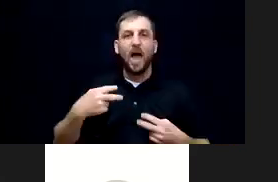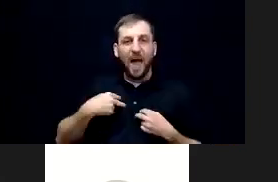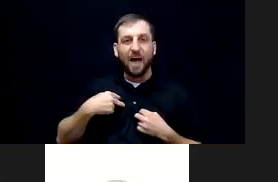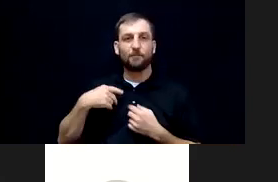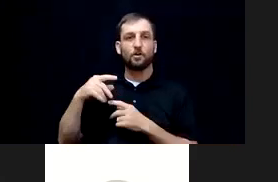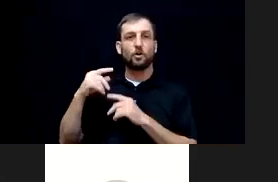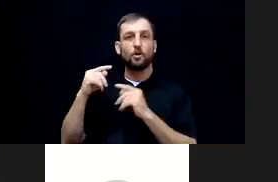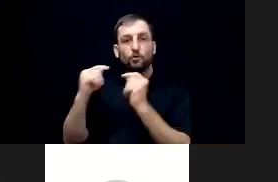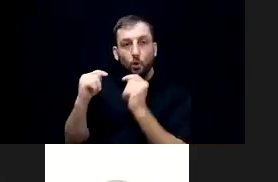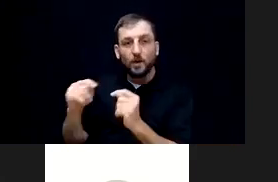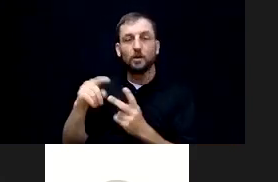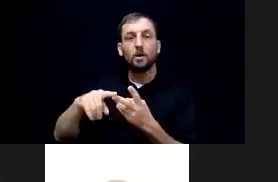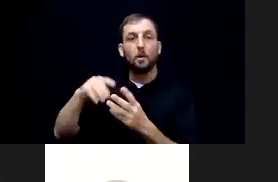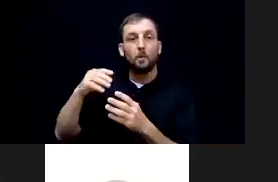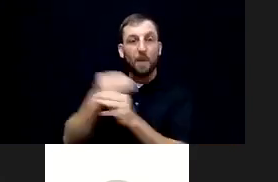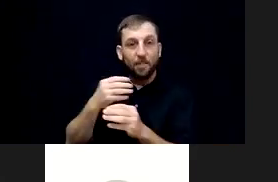free.